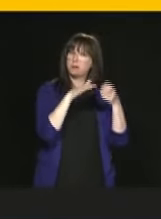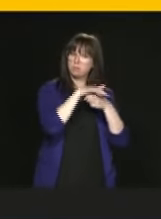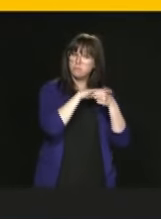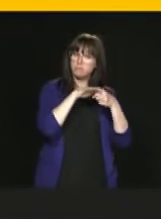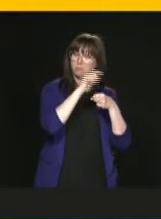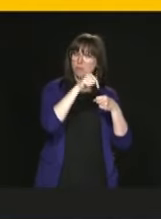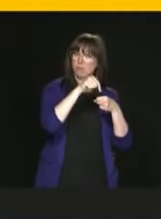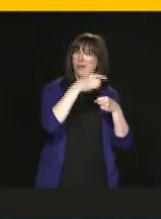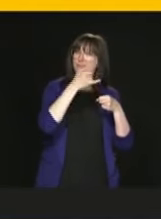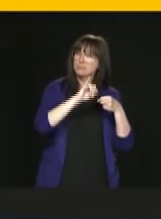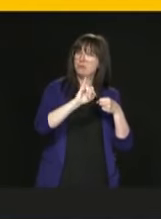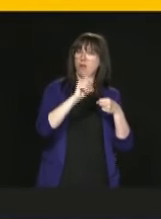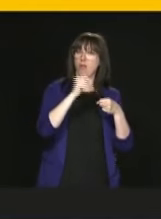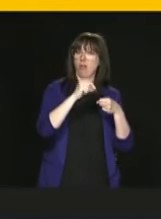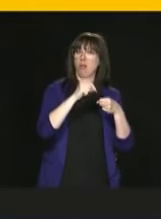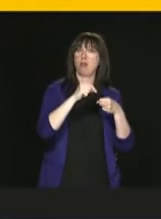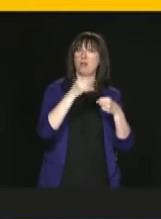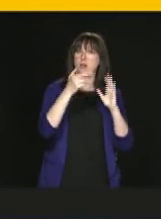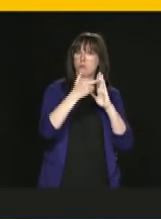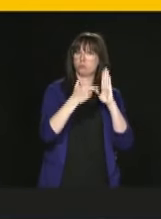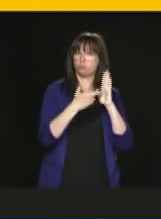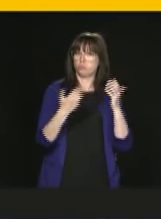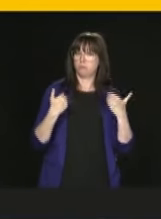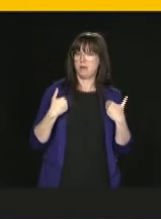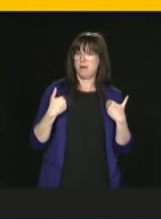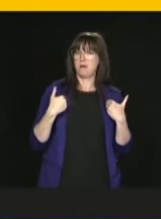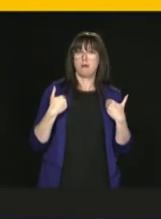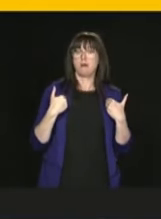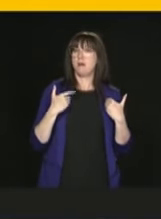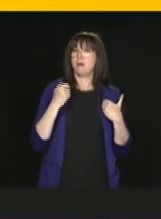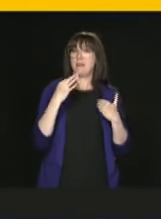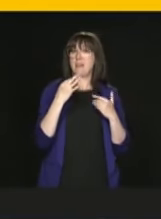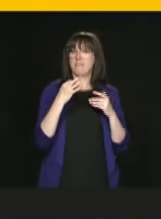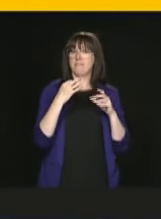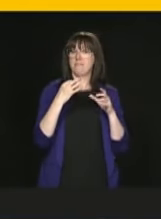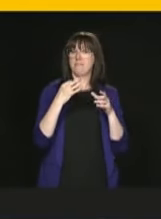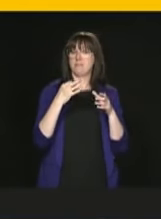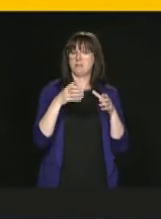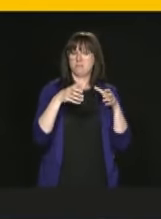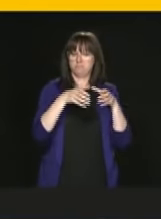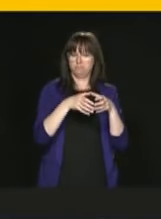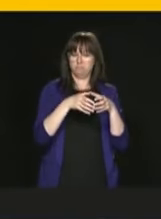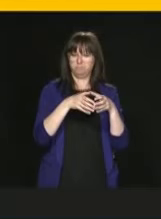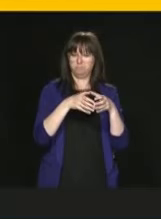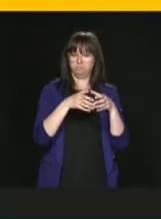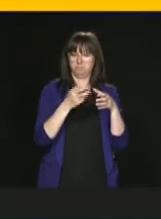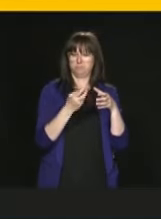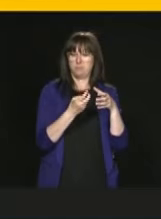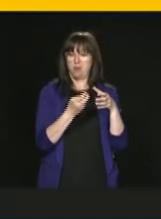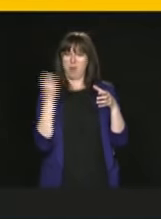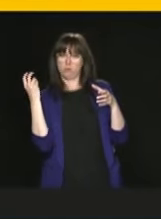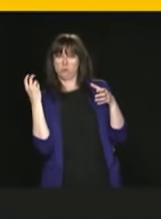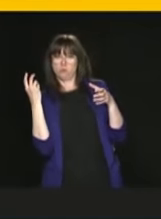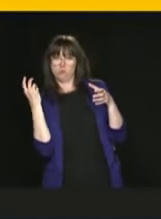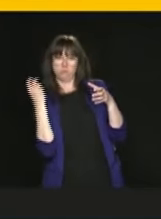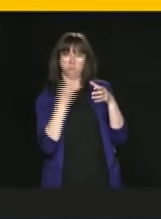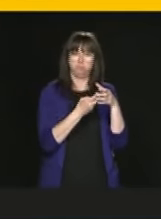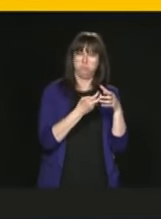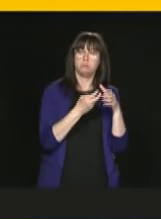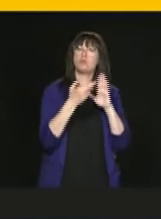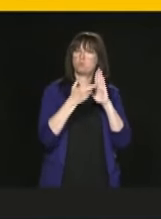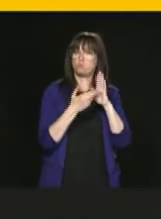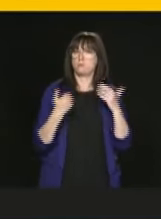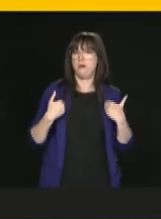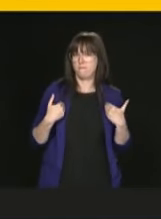in place for anyone traveling outside of their provincial jurisdiction. So they have